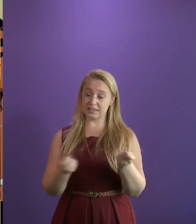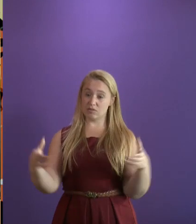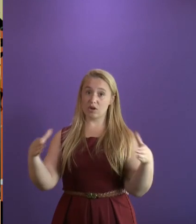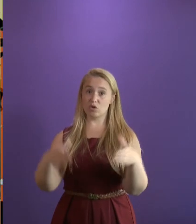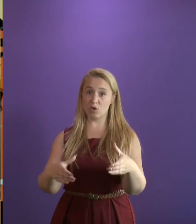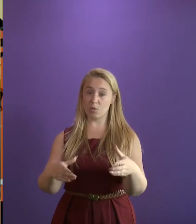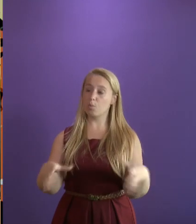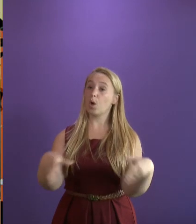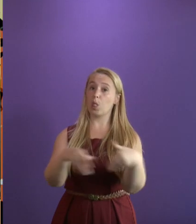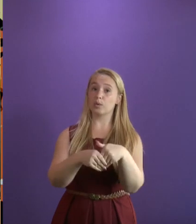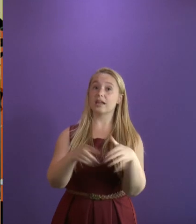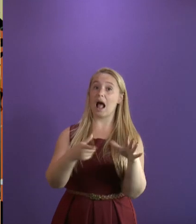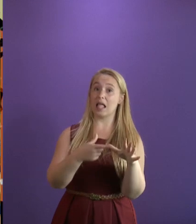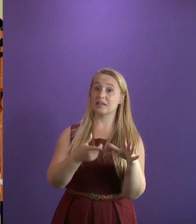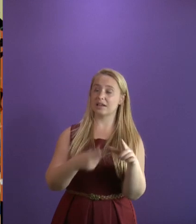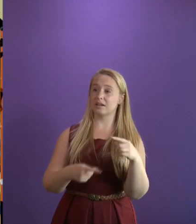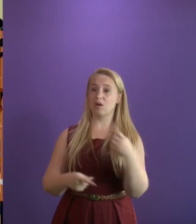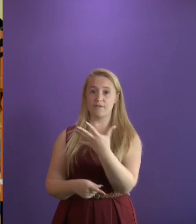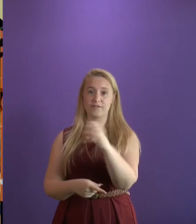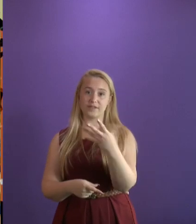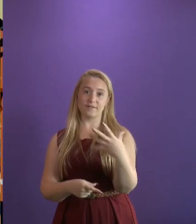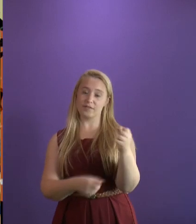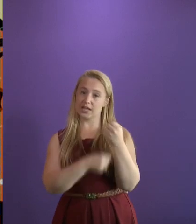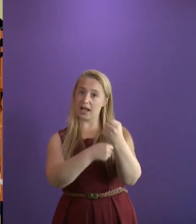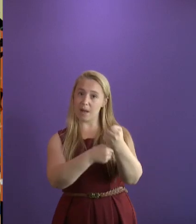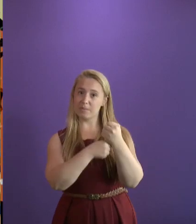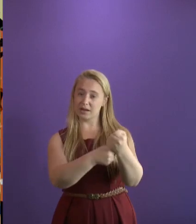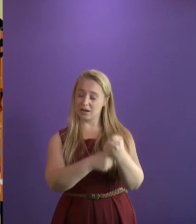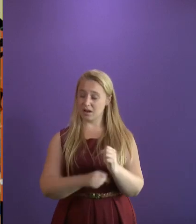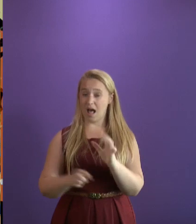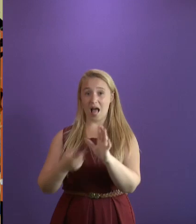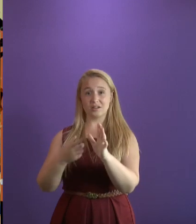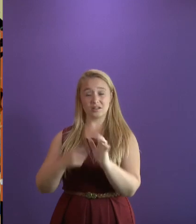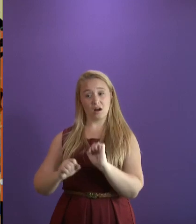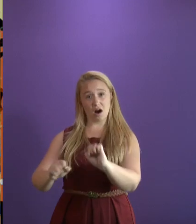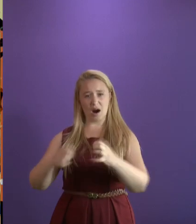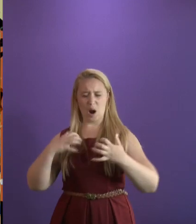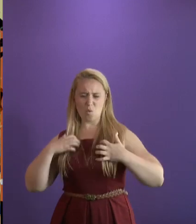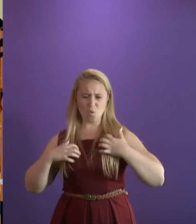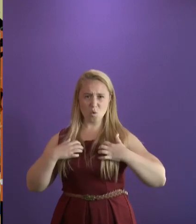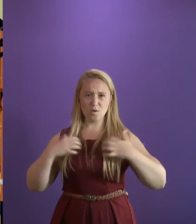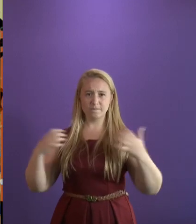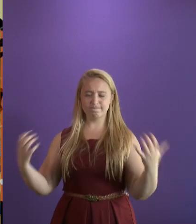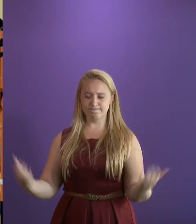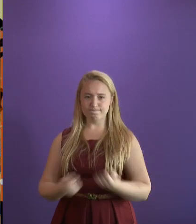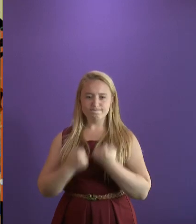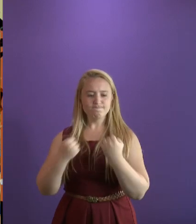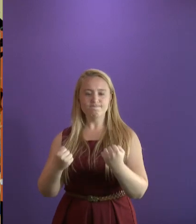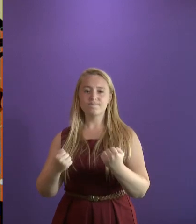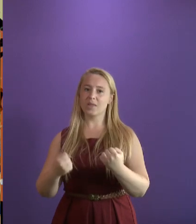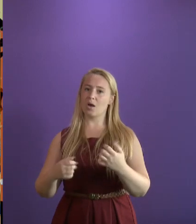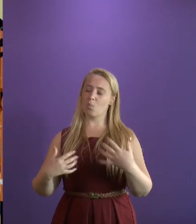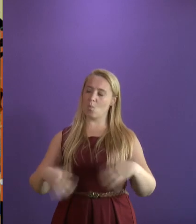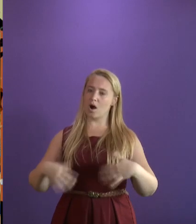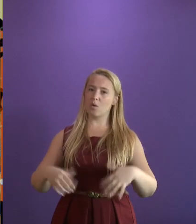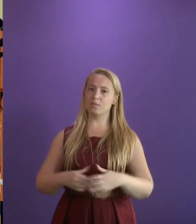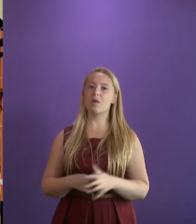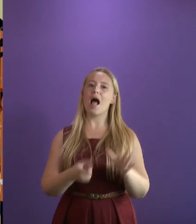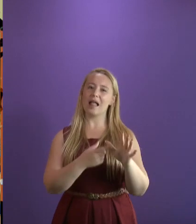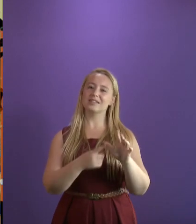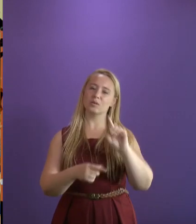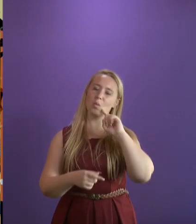Women 50-50 campaign, and I commend Tala and her drive and determination to make sure that works. But I'm not going to tell you much more about that because she's going to tell